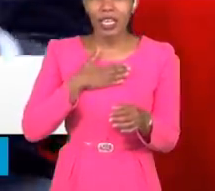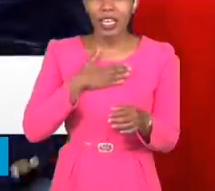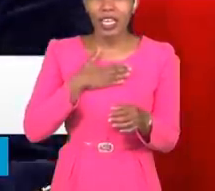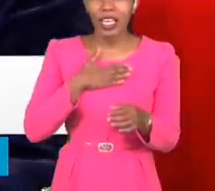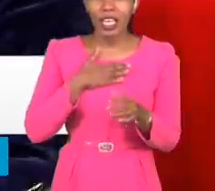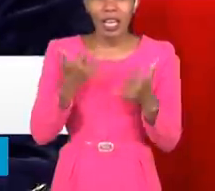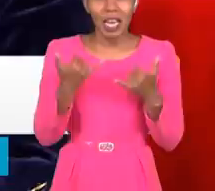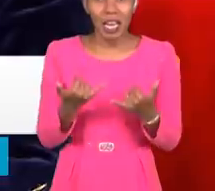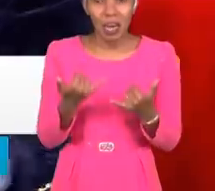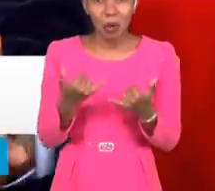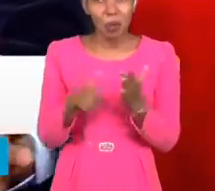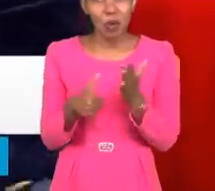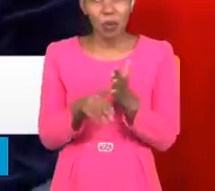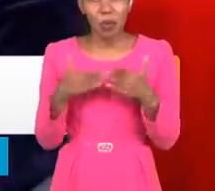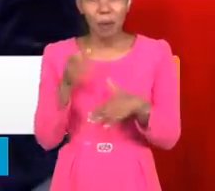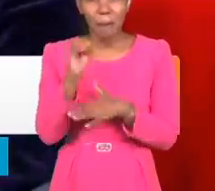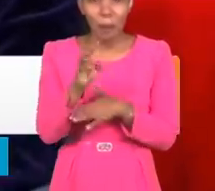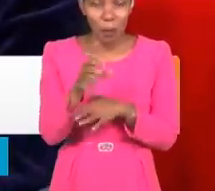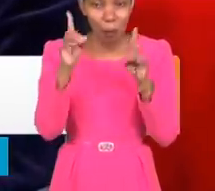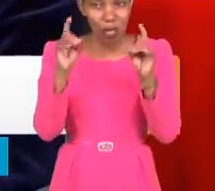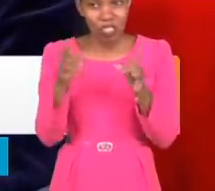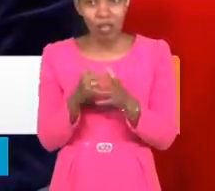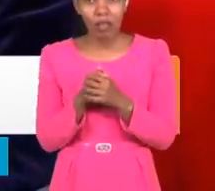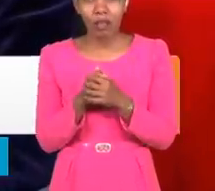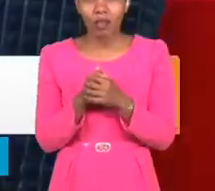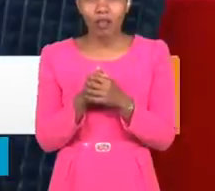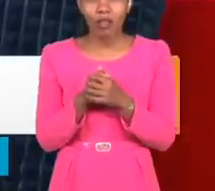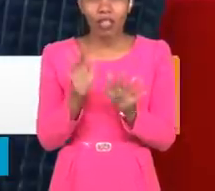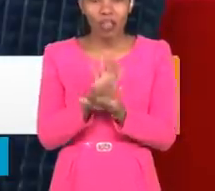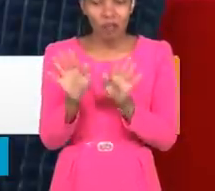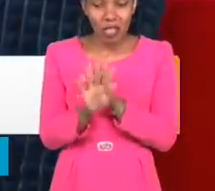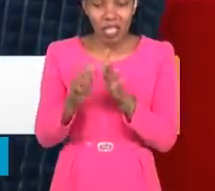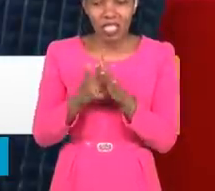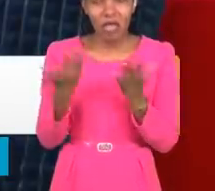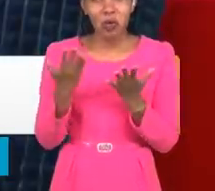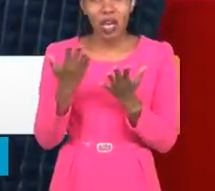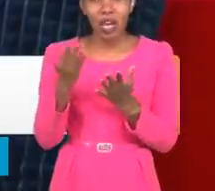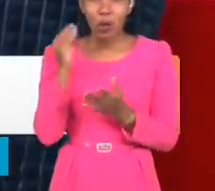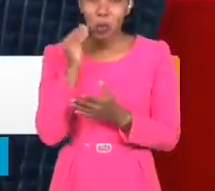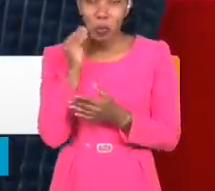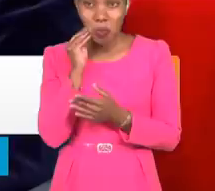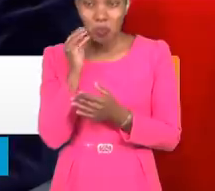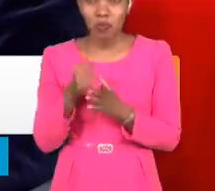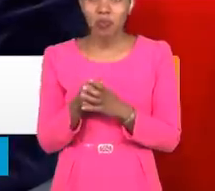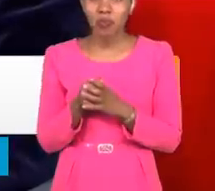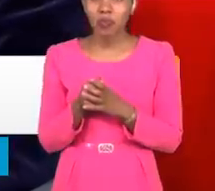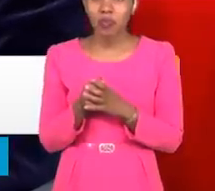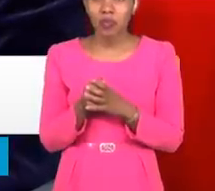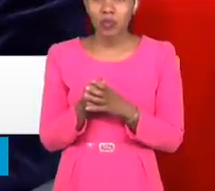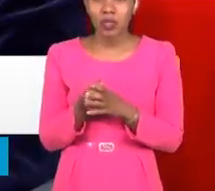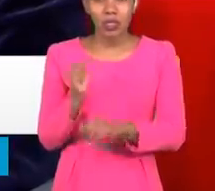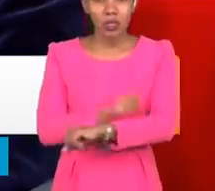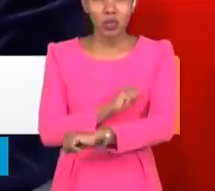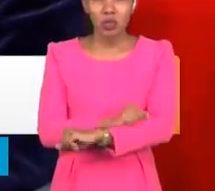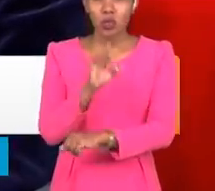for yes. me. Yes. Posting those charity pictures. Begins at home. Yes. My usual word. Absolutely. Mm. Now, I've been chased from school. No school fees.